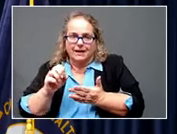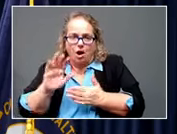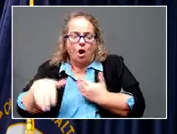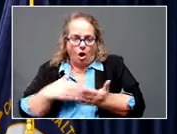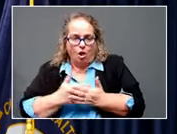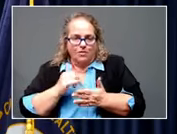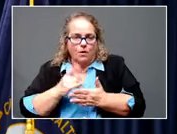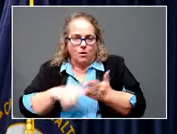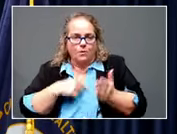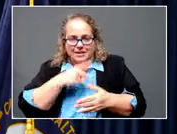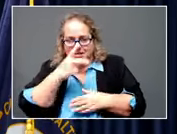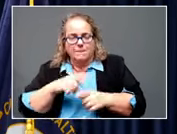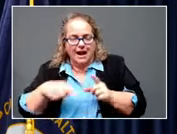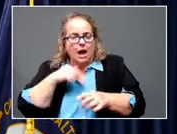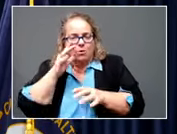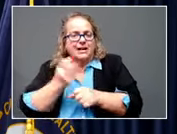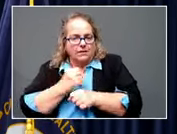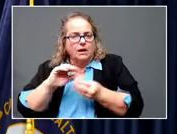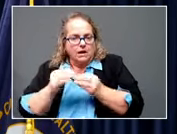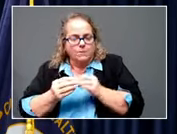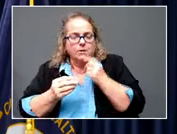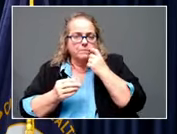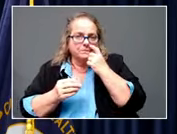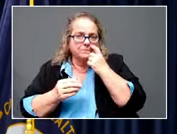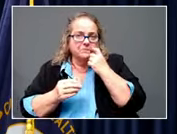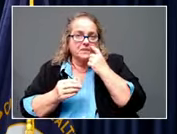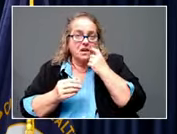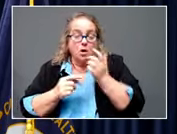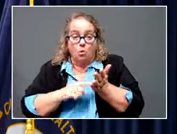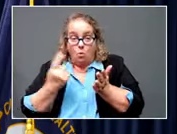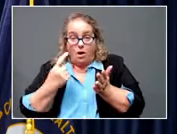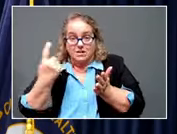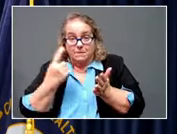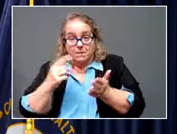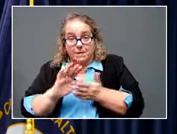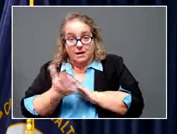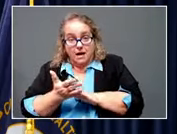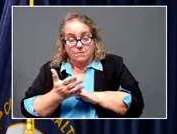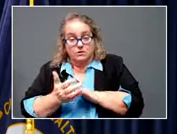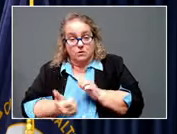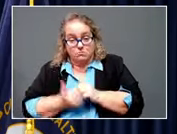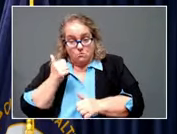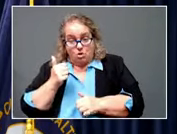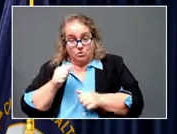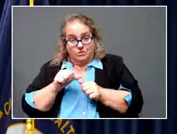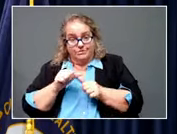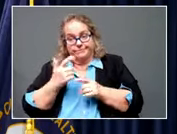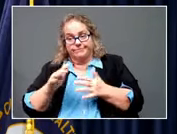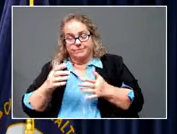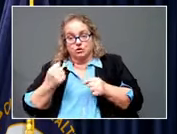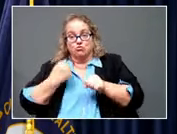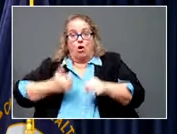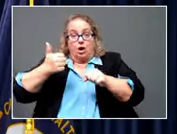back. I mean, one thing that happens once something becomes the dominant strain through the United States is sometimes not as